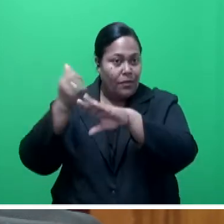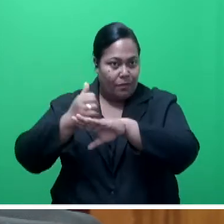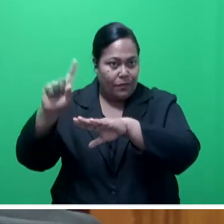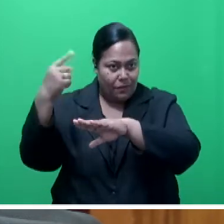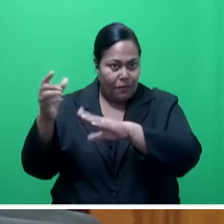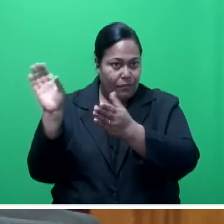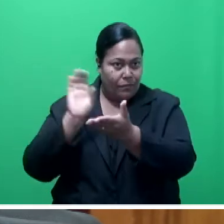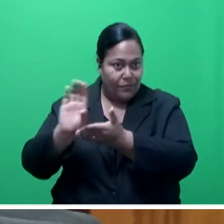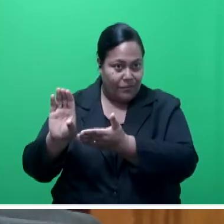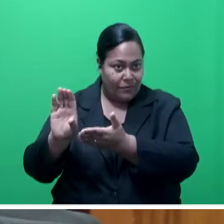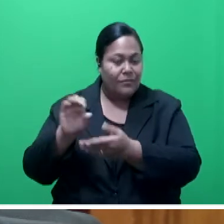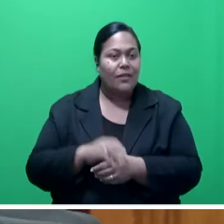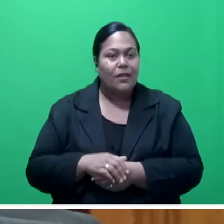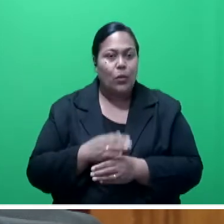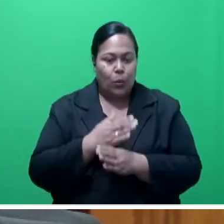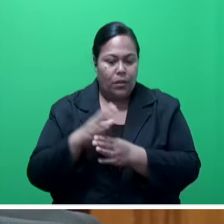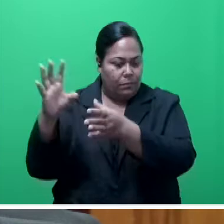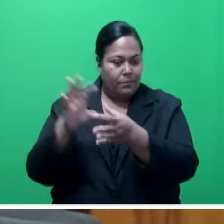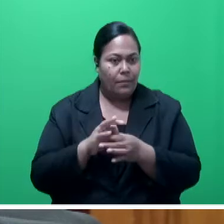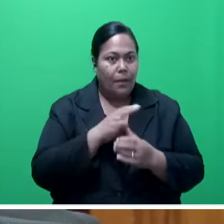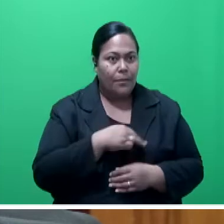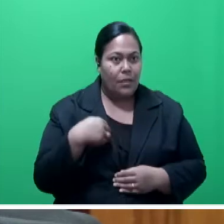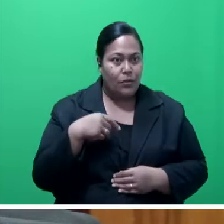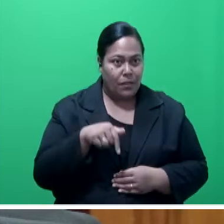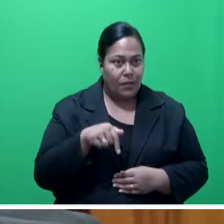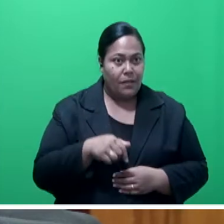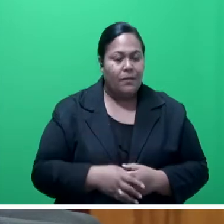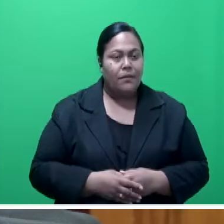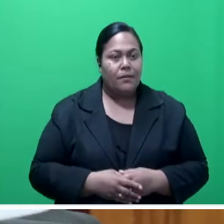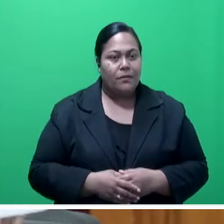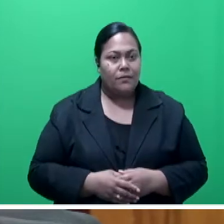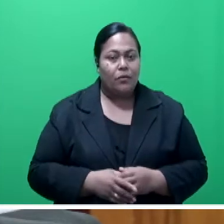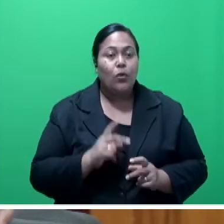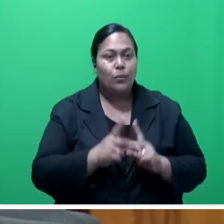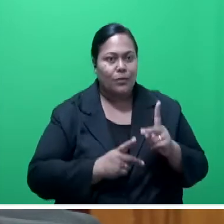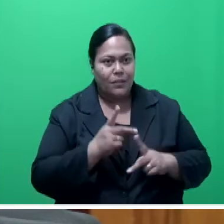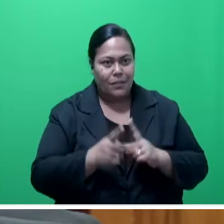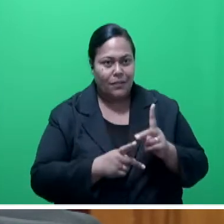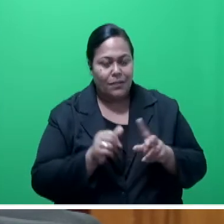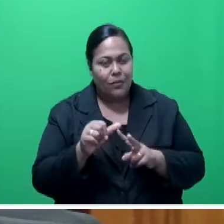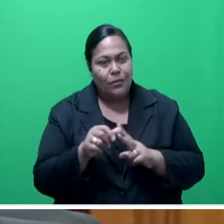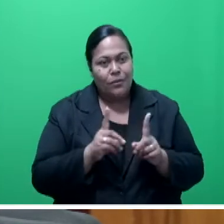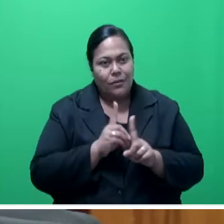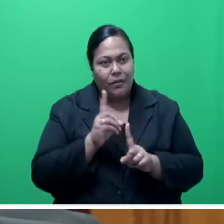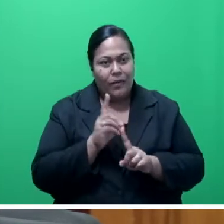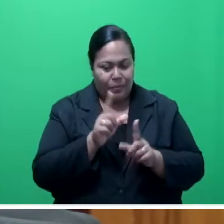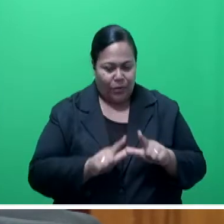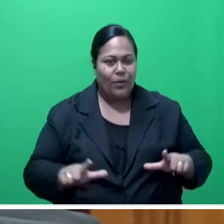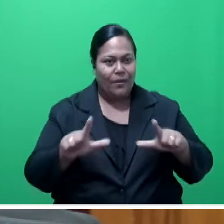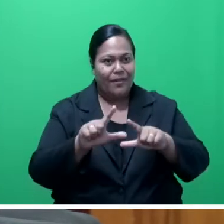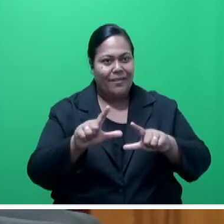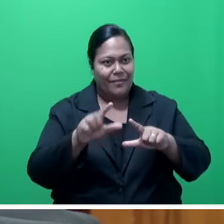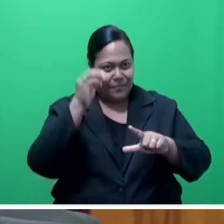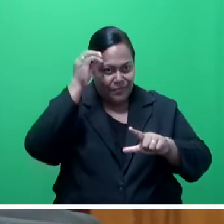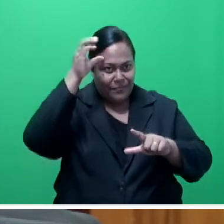grant to work with the ministry for this particular process, also develop local capacity. So, Mr.